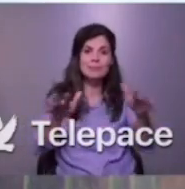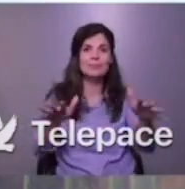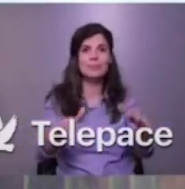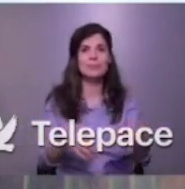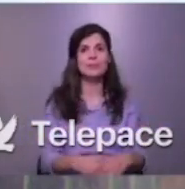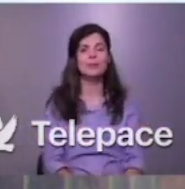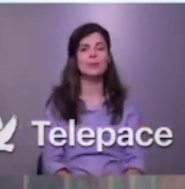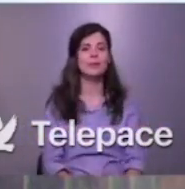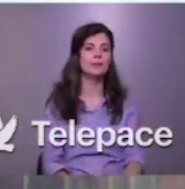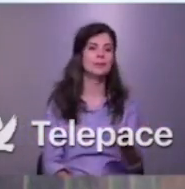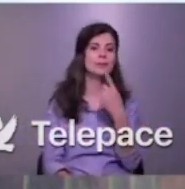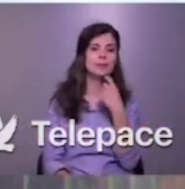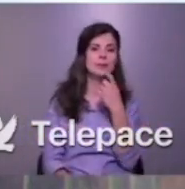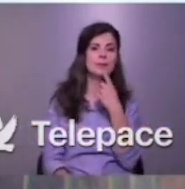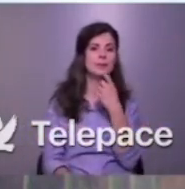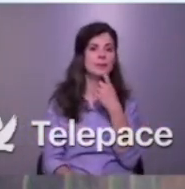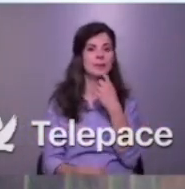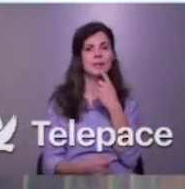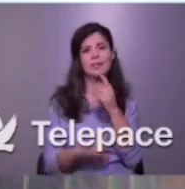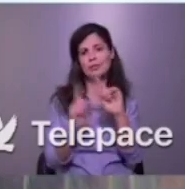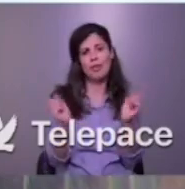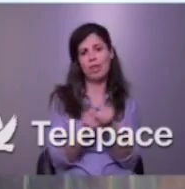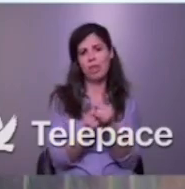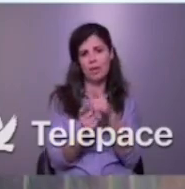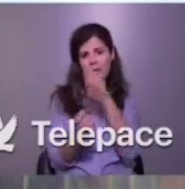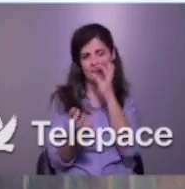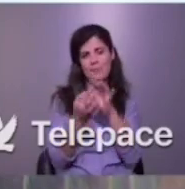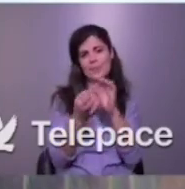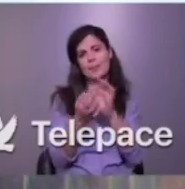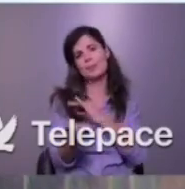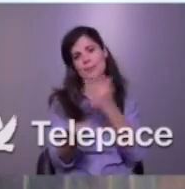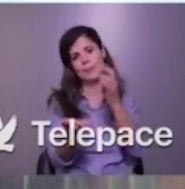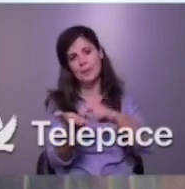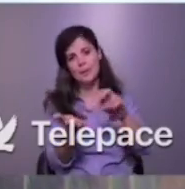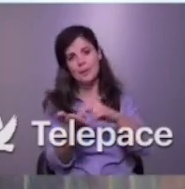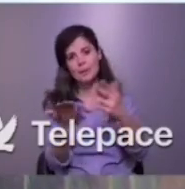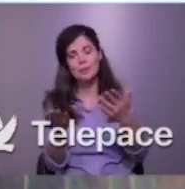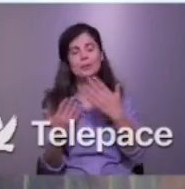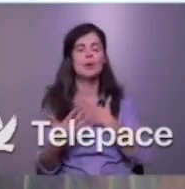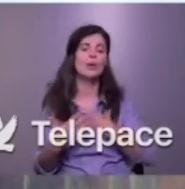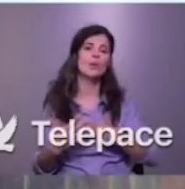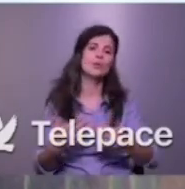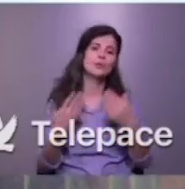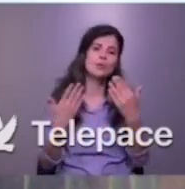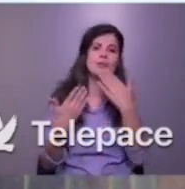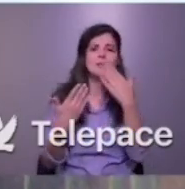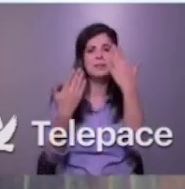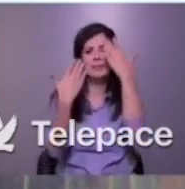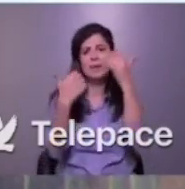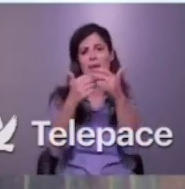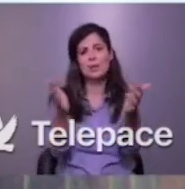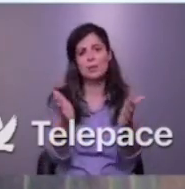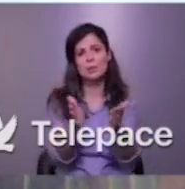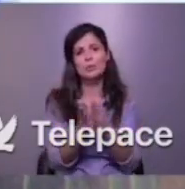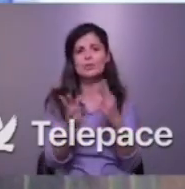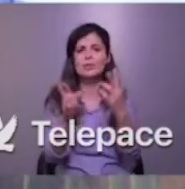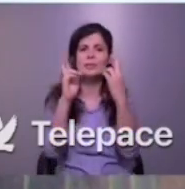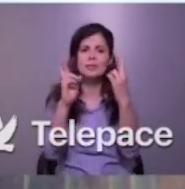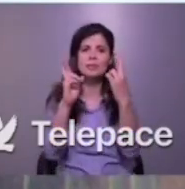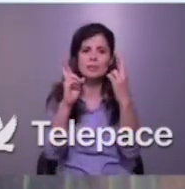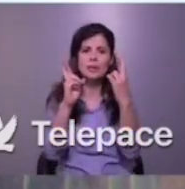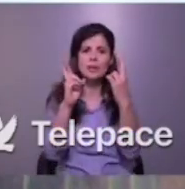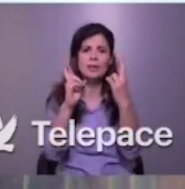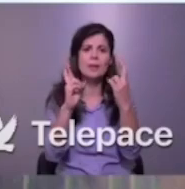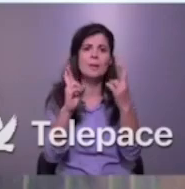So a few words just for the English speaking pilgrims. I want to greet all of you, to wish you a